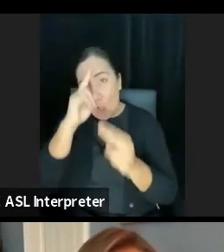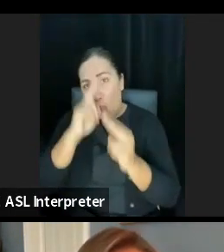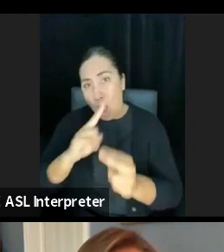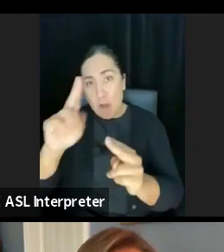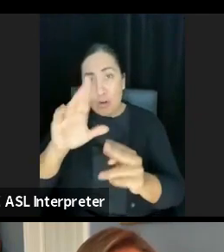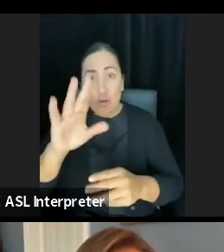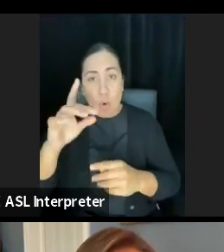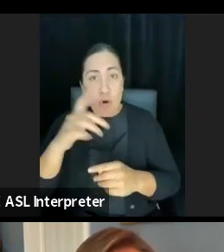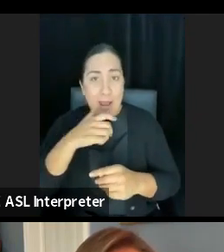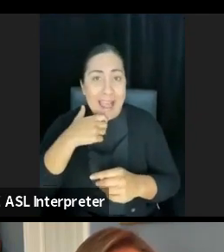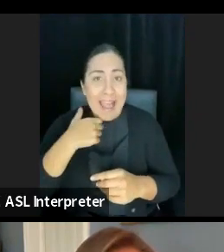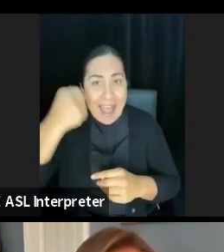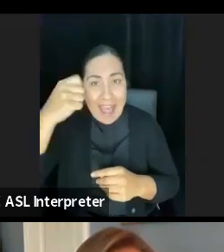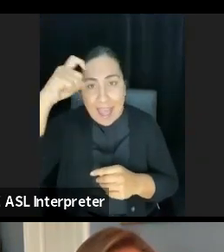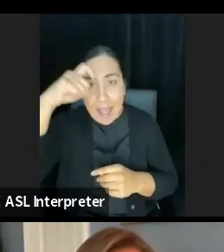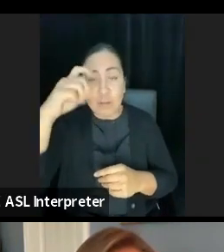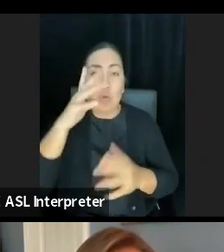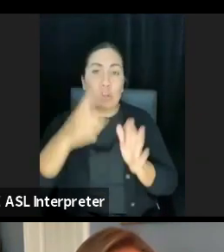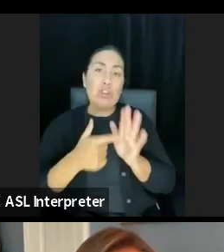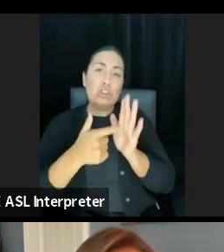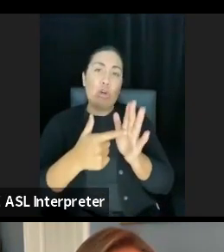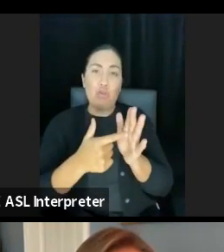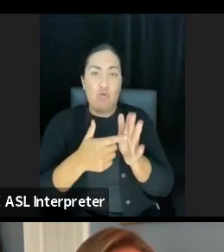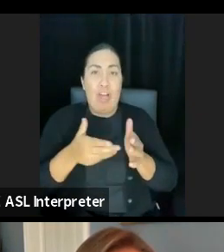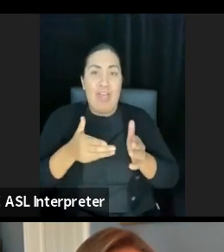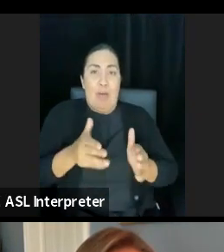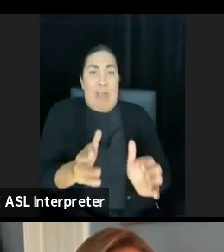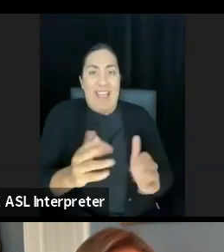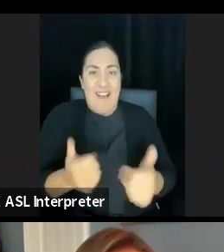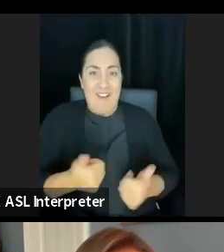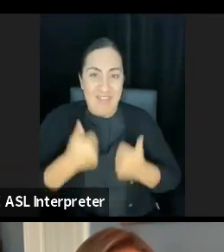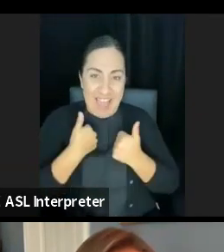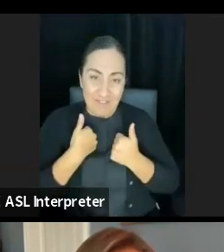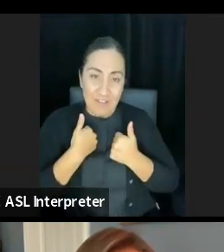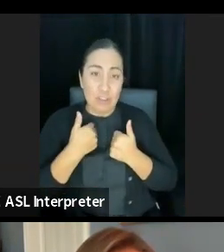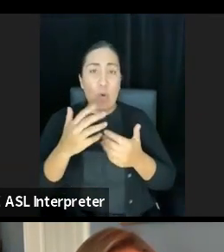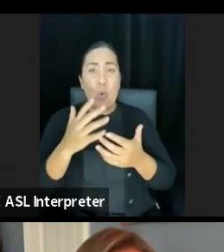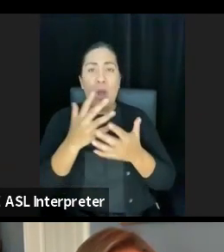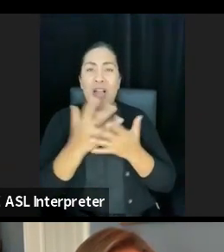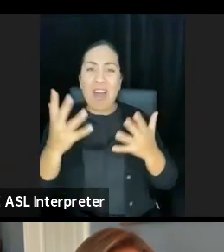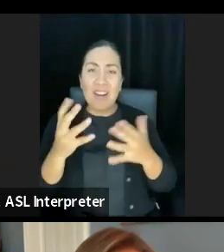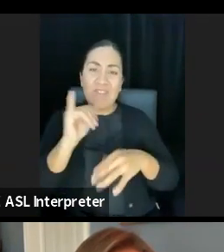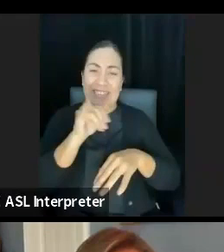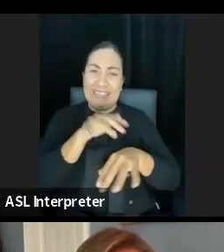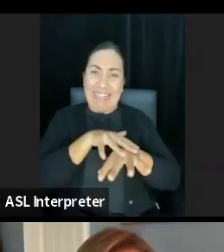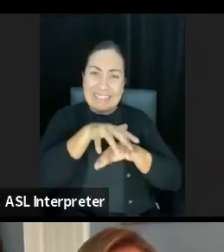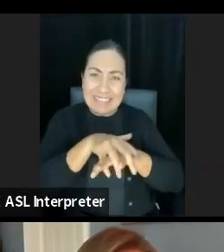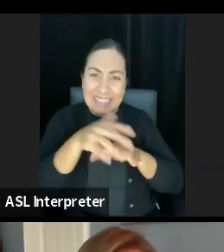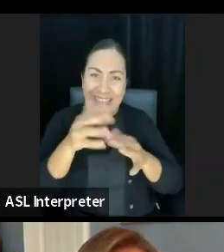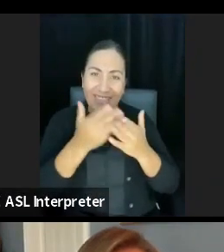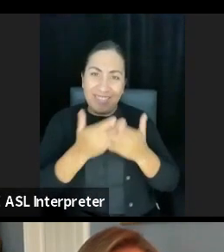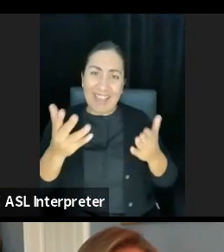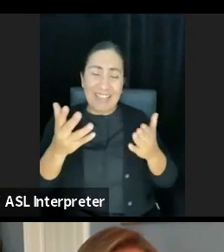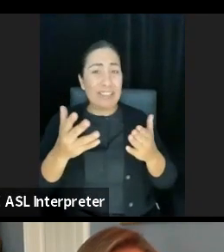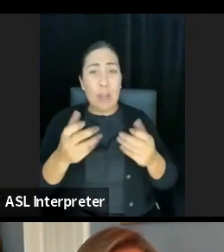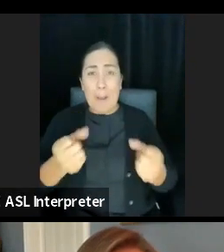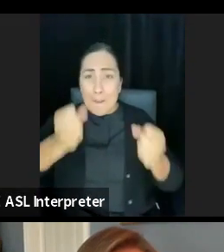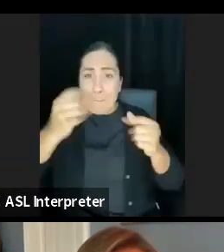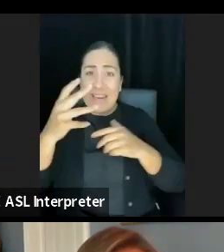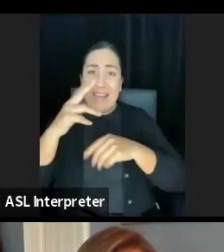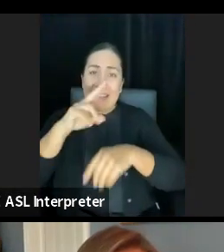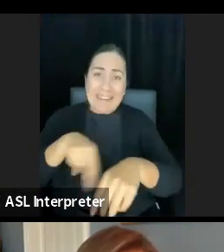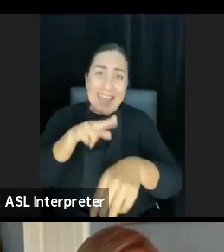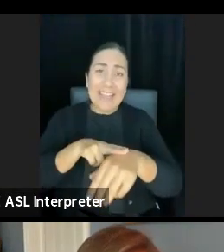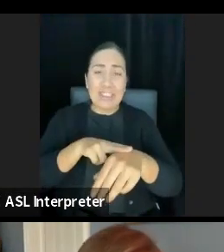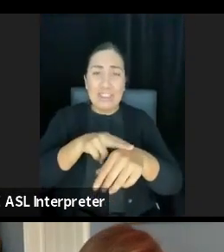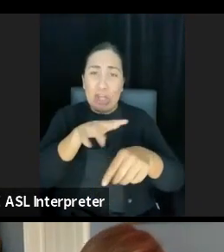And a lot of these sort of, I guess, like, indigenous things across many nations across Turtle Island have